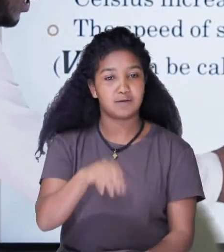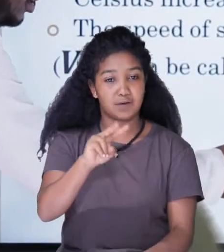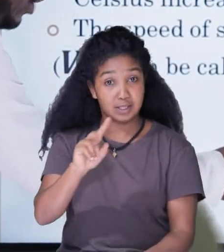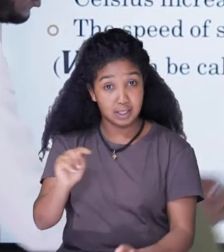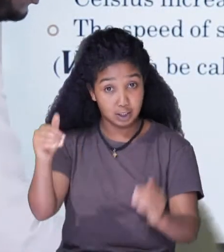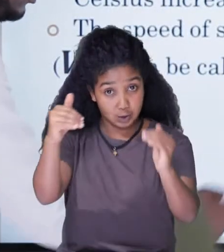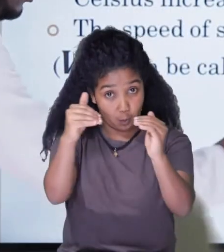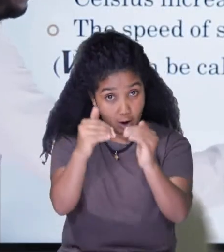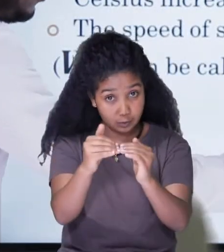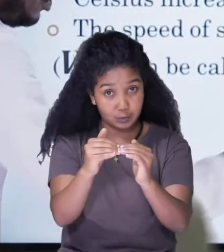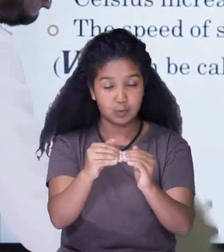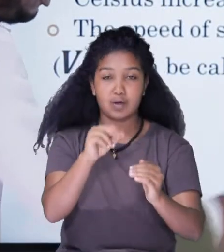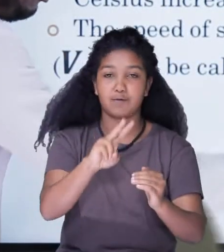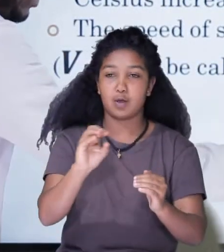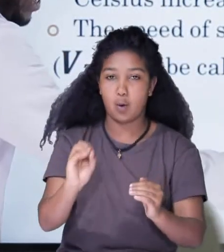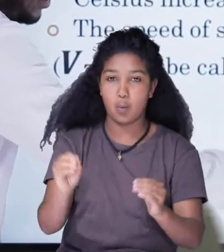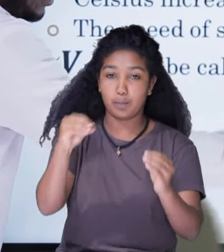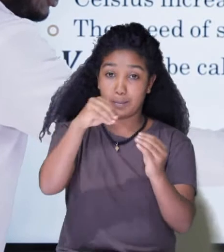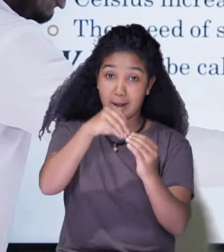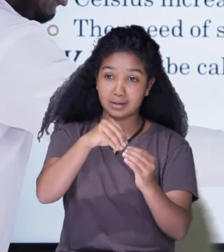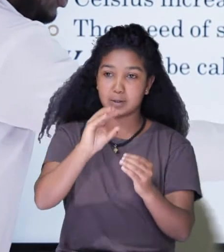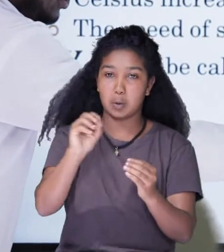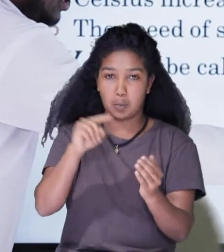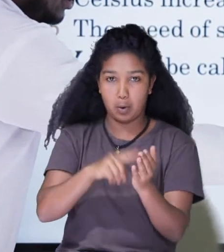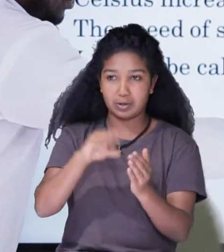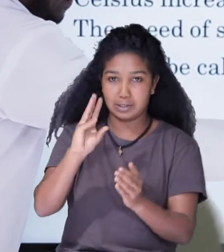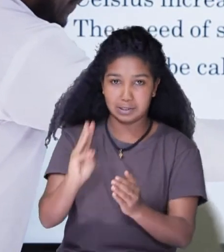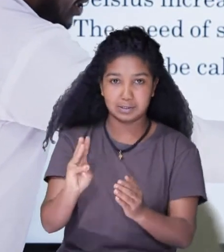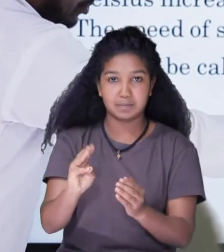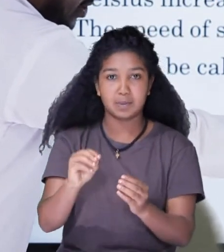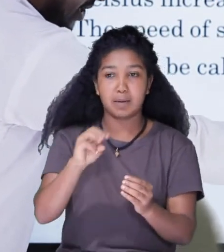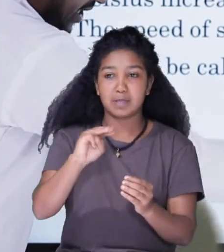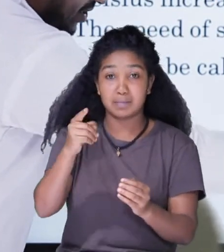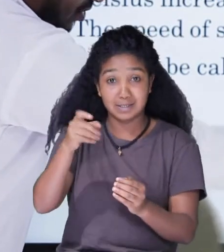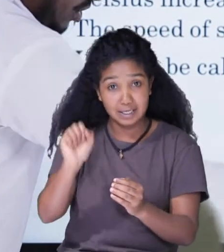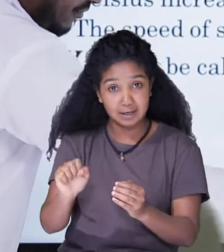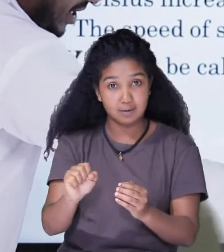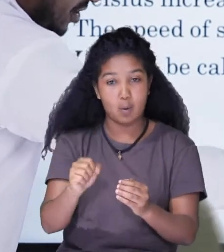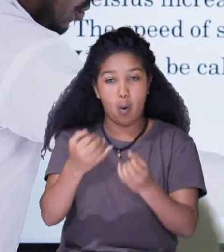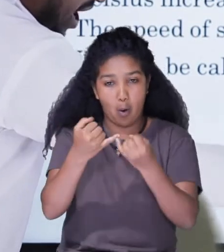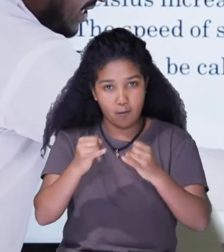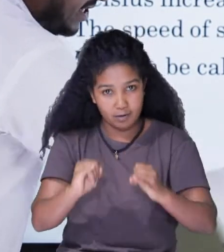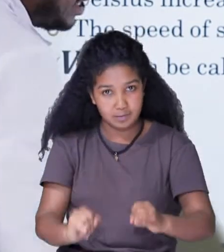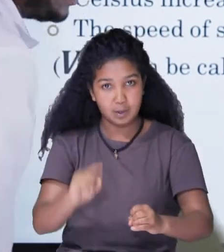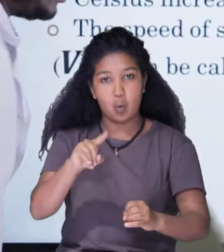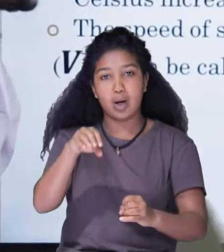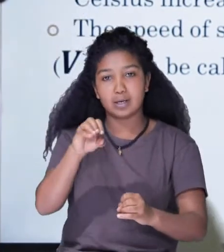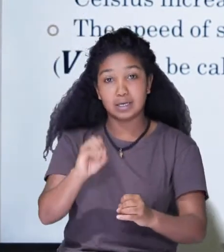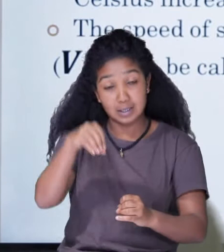Vt is equal to Vo plus 0.6 meter per second over 1